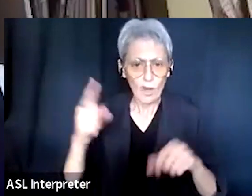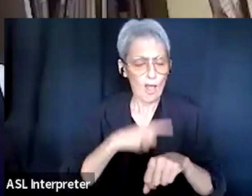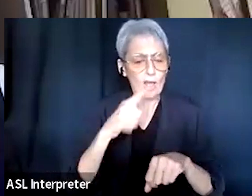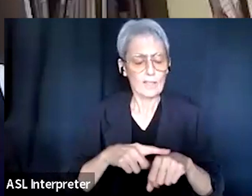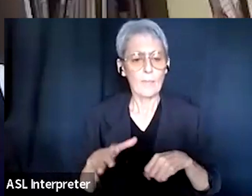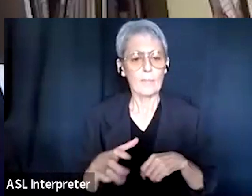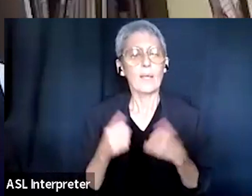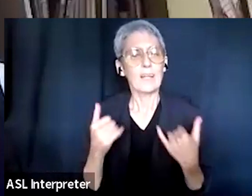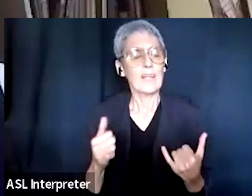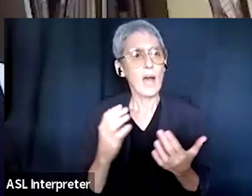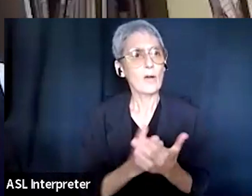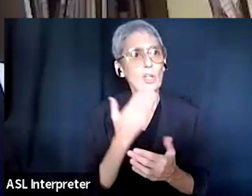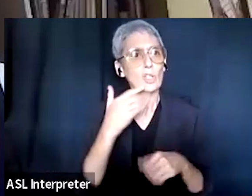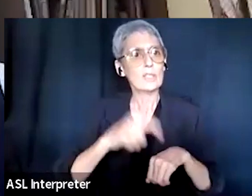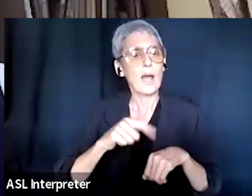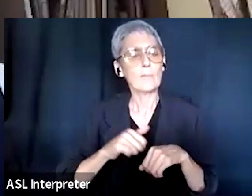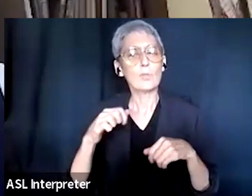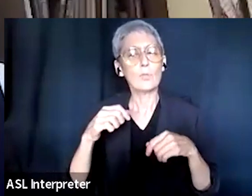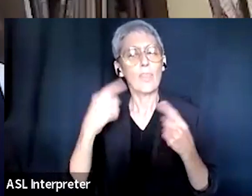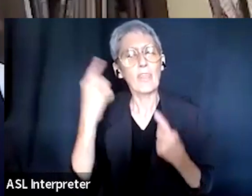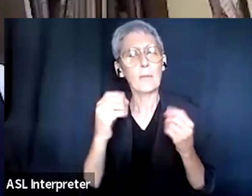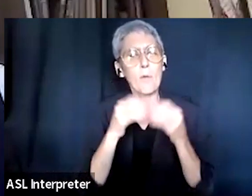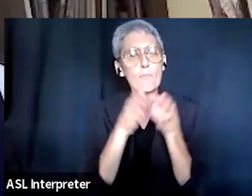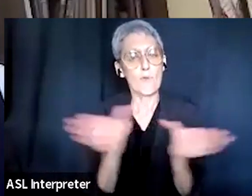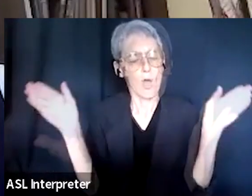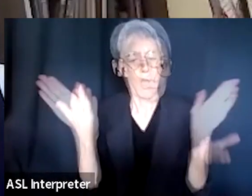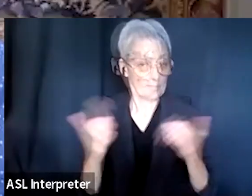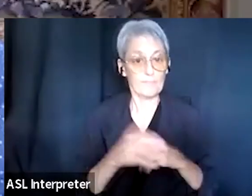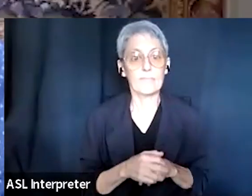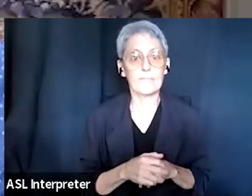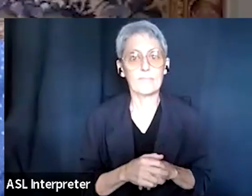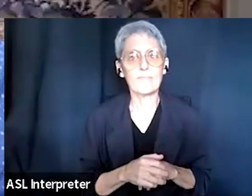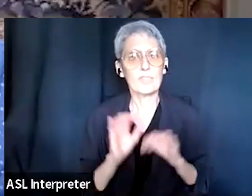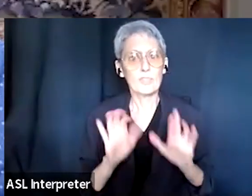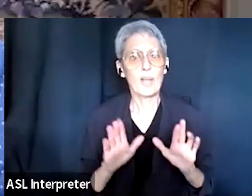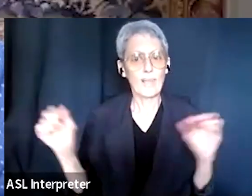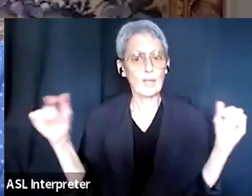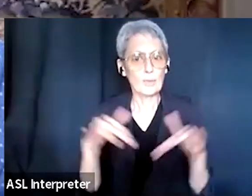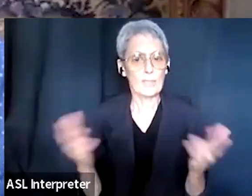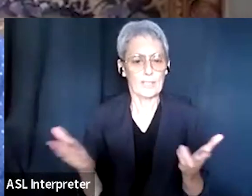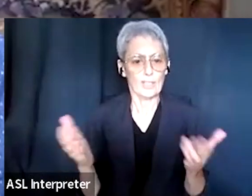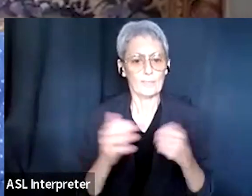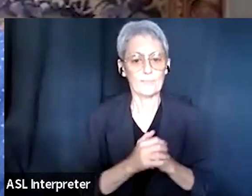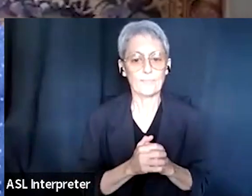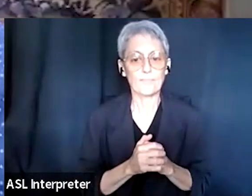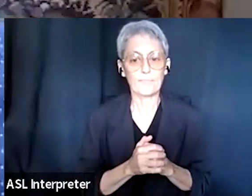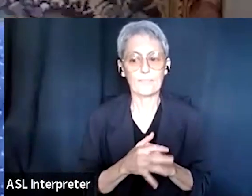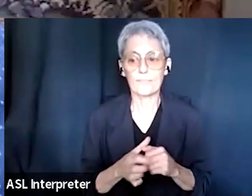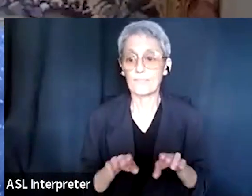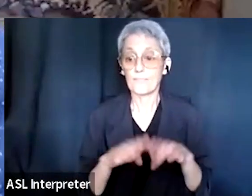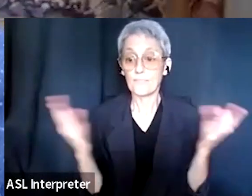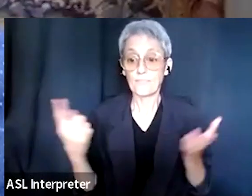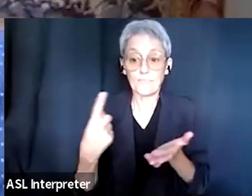and conversation as we work together this afternoon. As we jump into a conversation